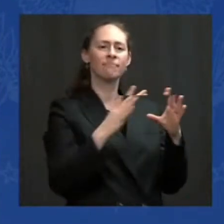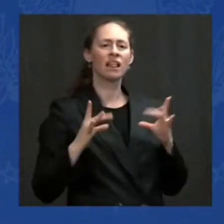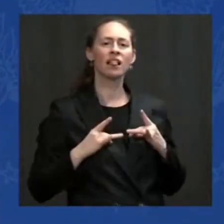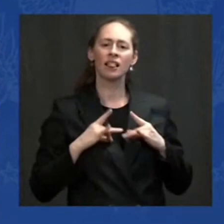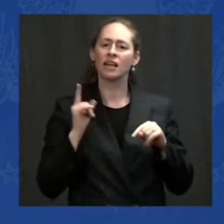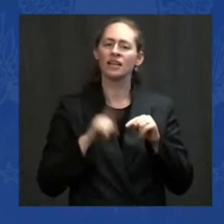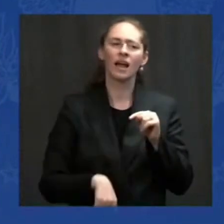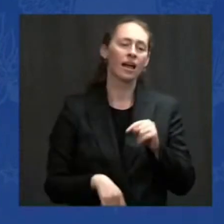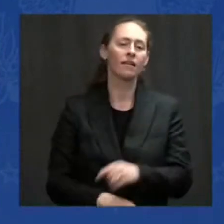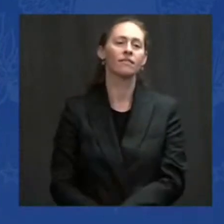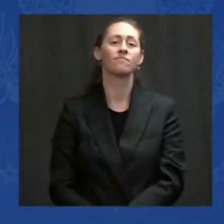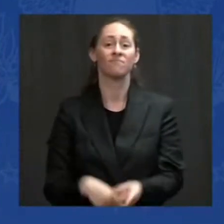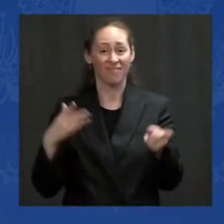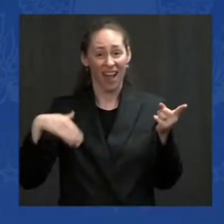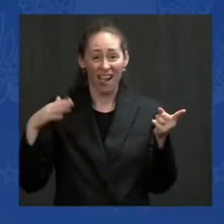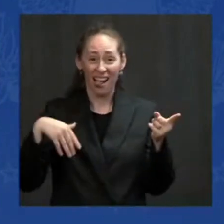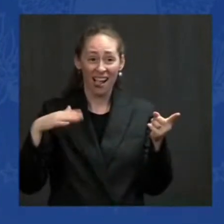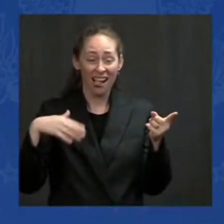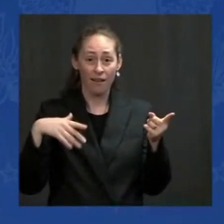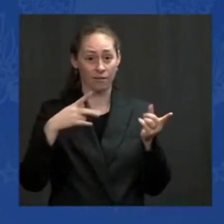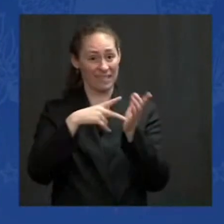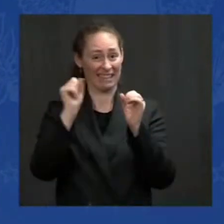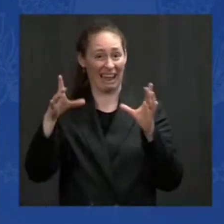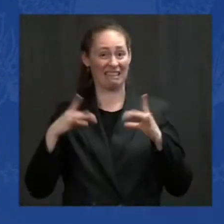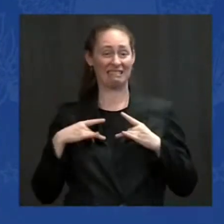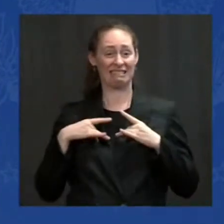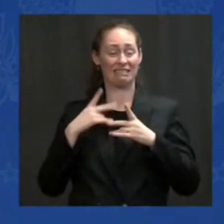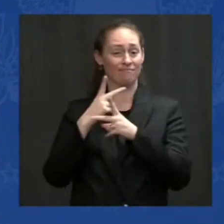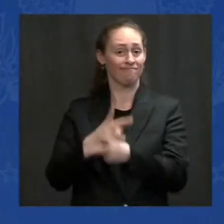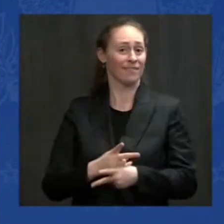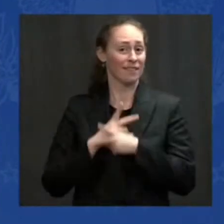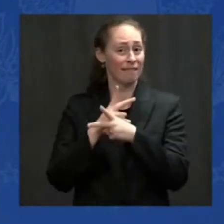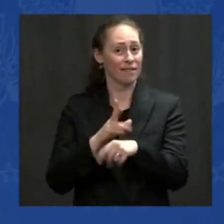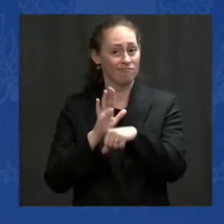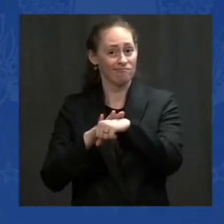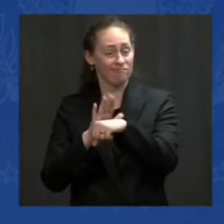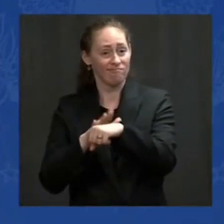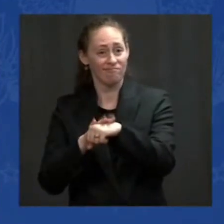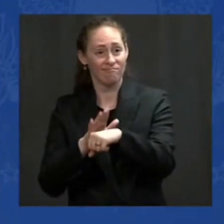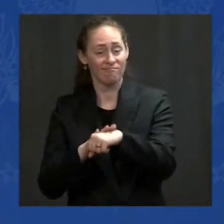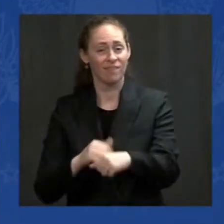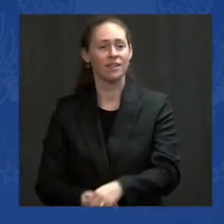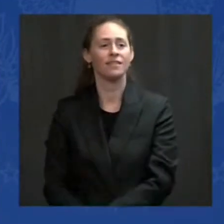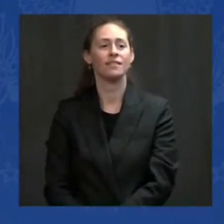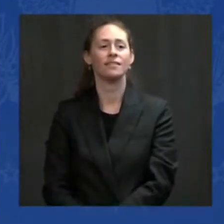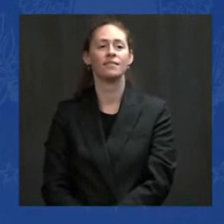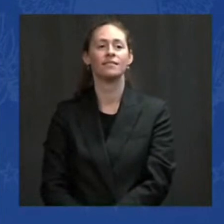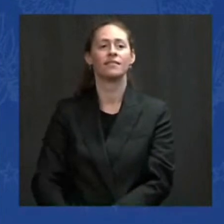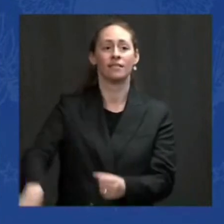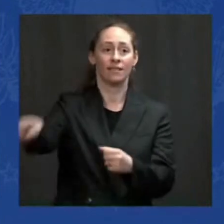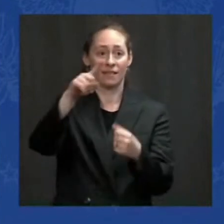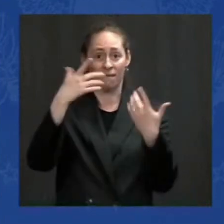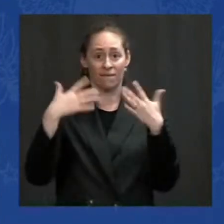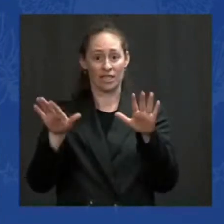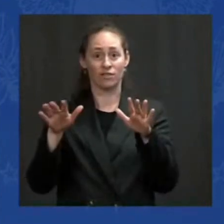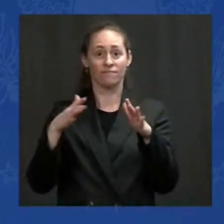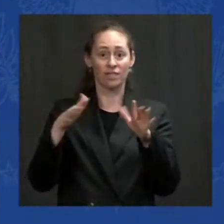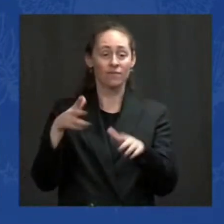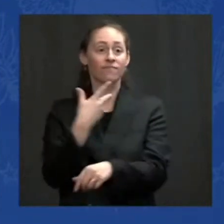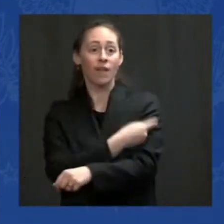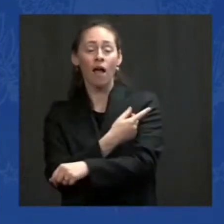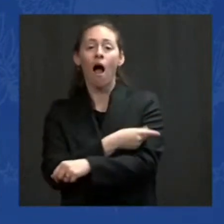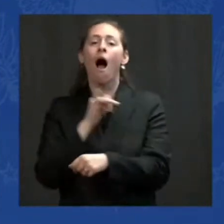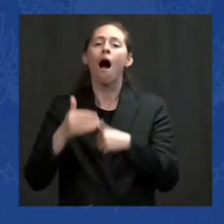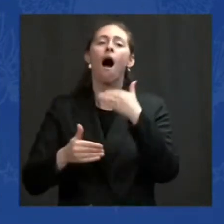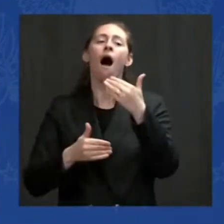vaccinated are not protected. So every individual that we vaccinate is a step forward, and across the